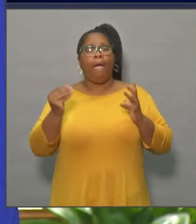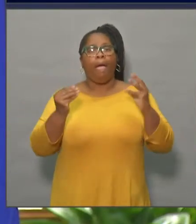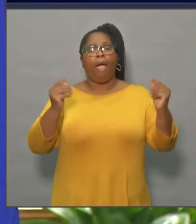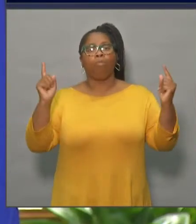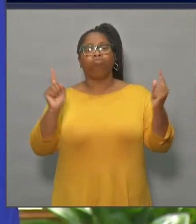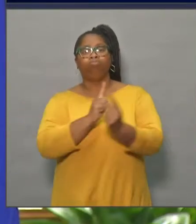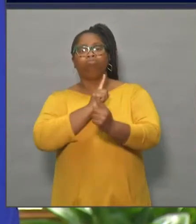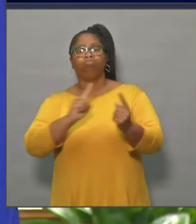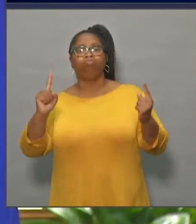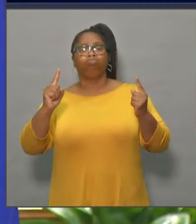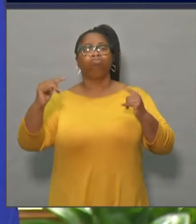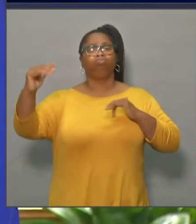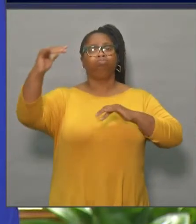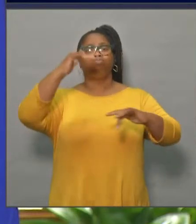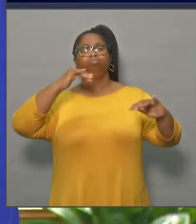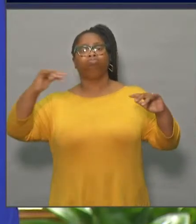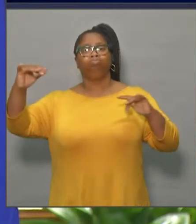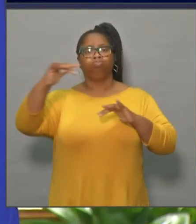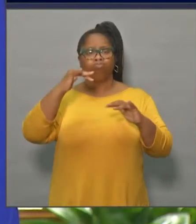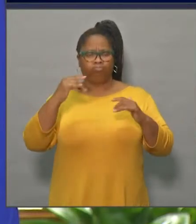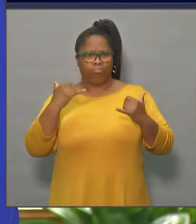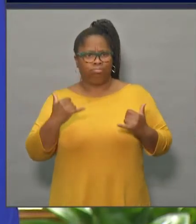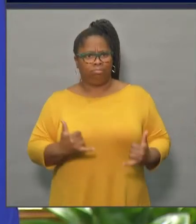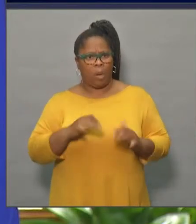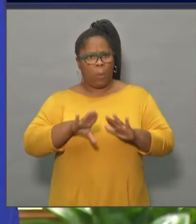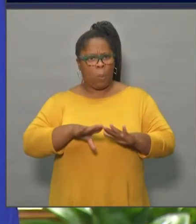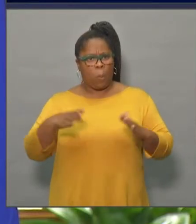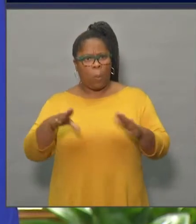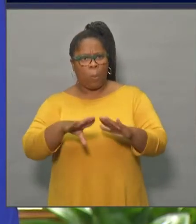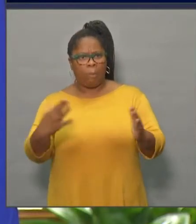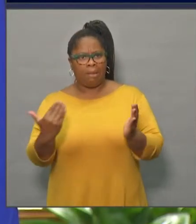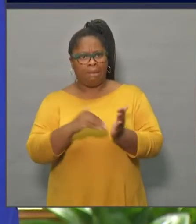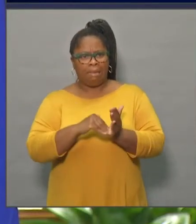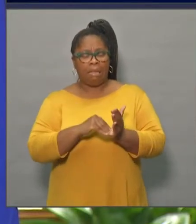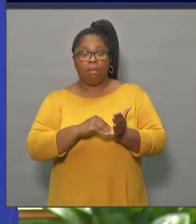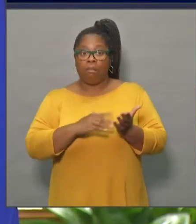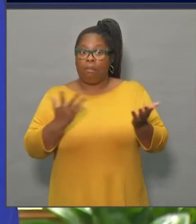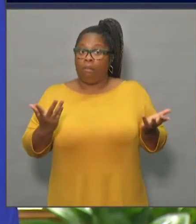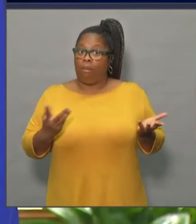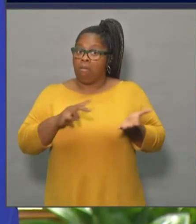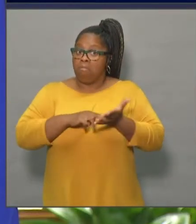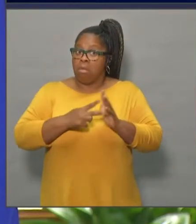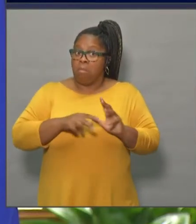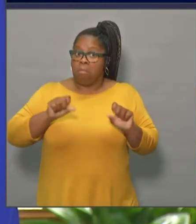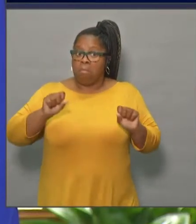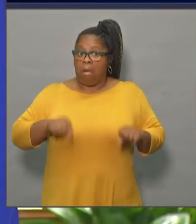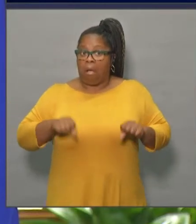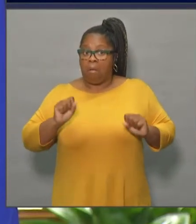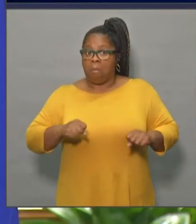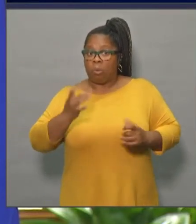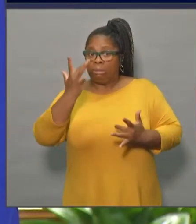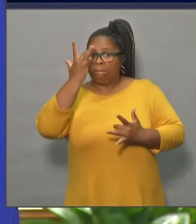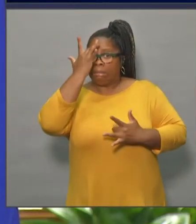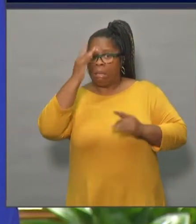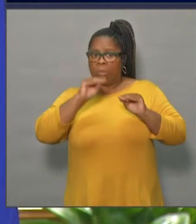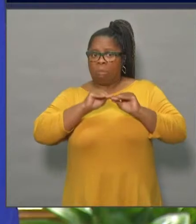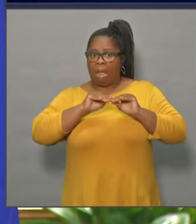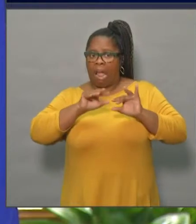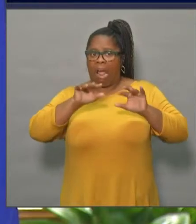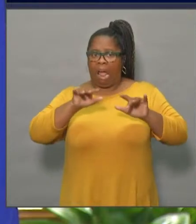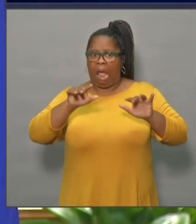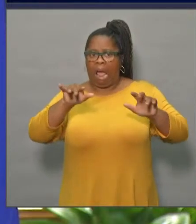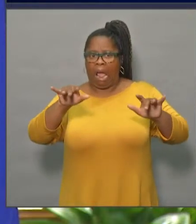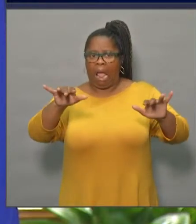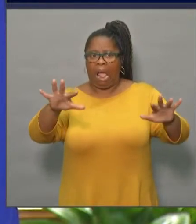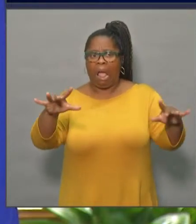early stages of our recovery journey. And this means that there's a possibility that infections can spread more rapidly. So if